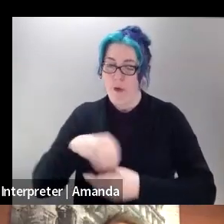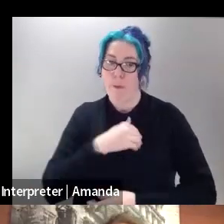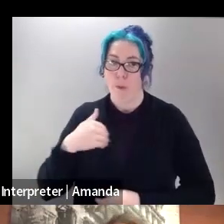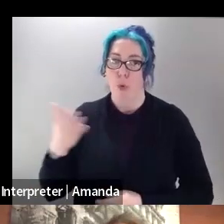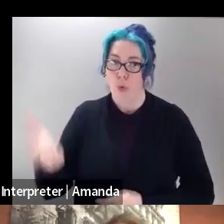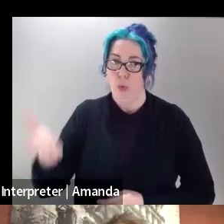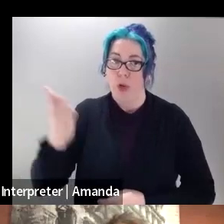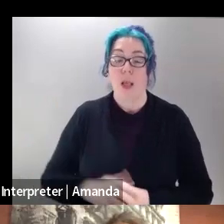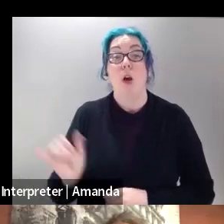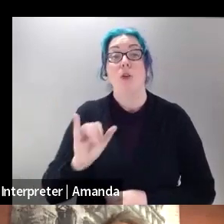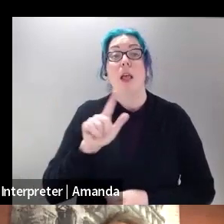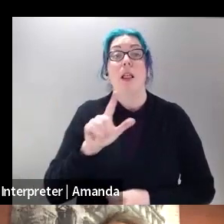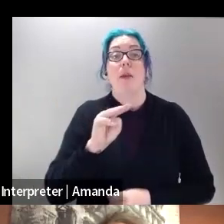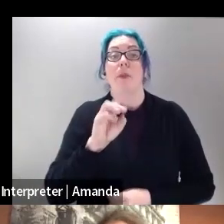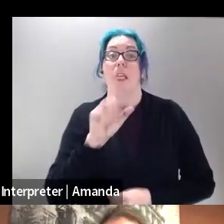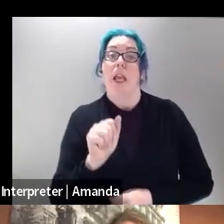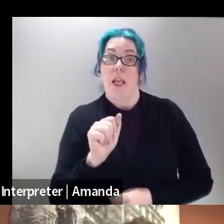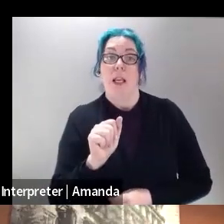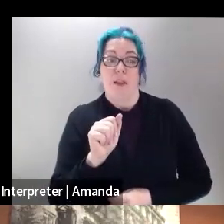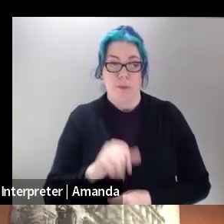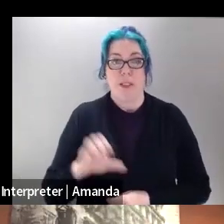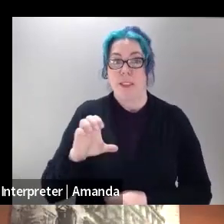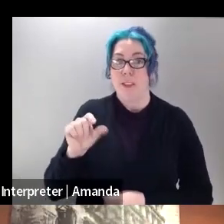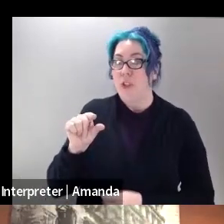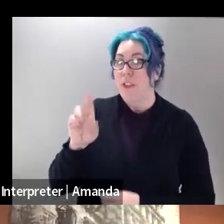of LMDA, CGDC,